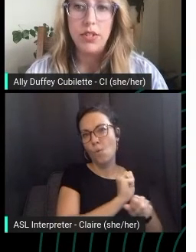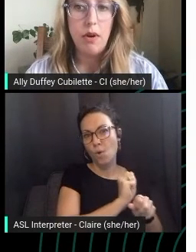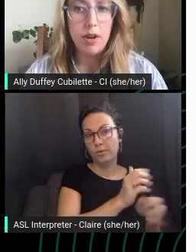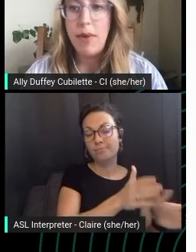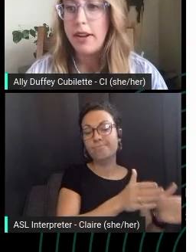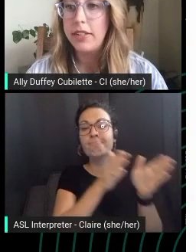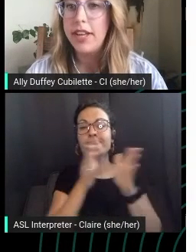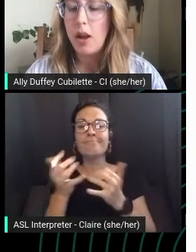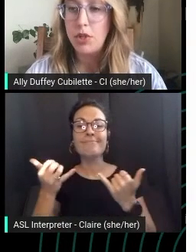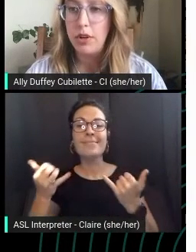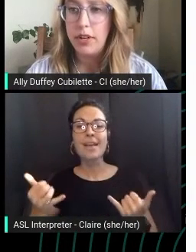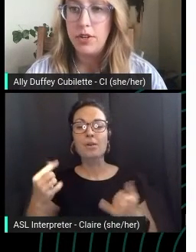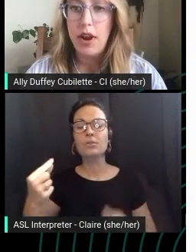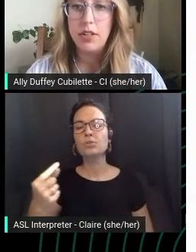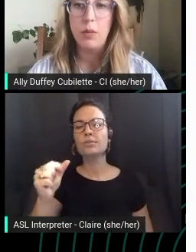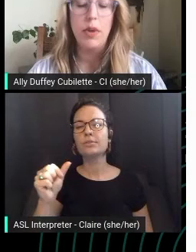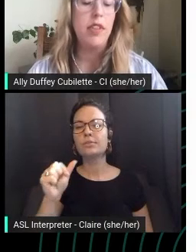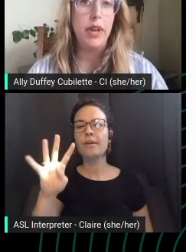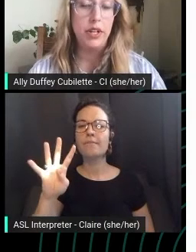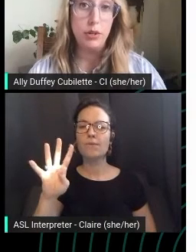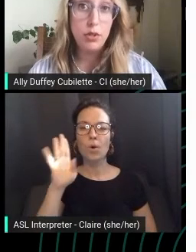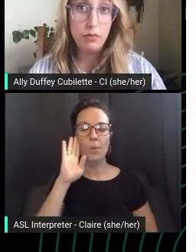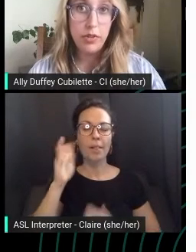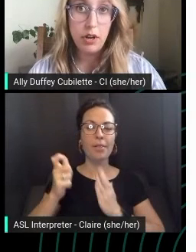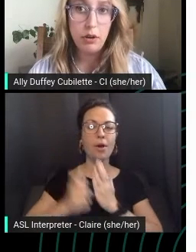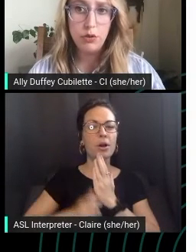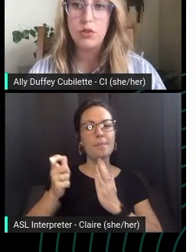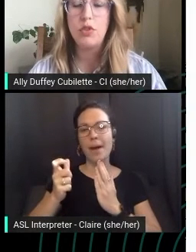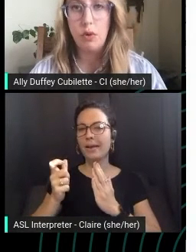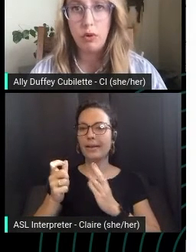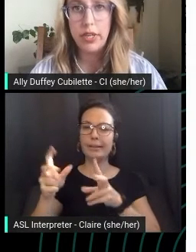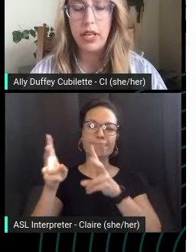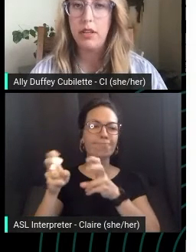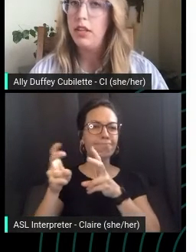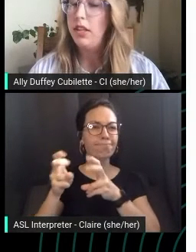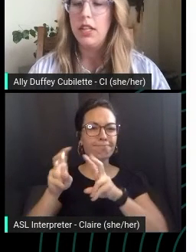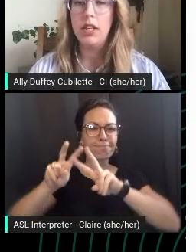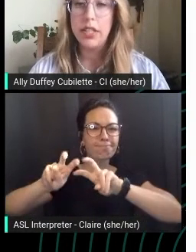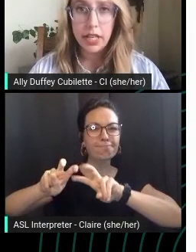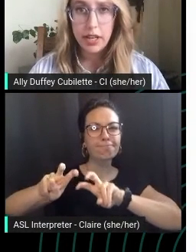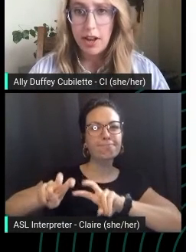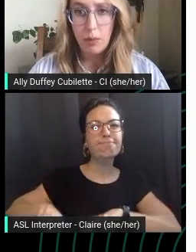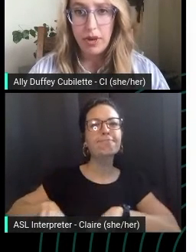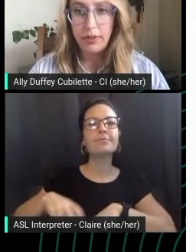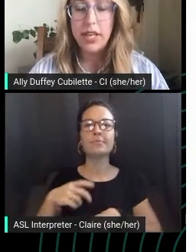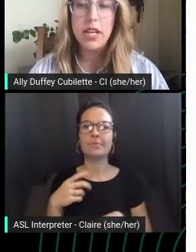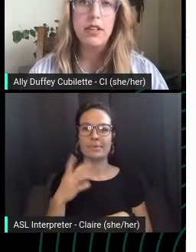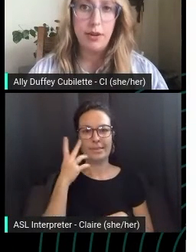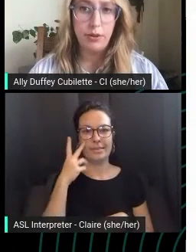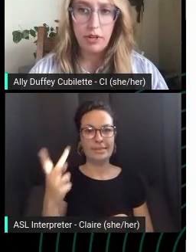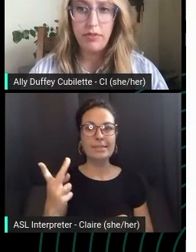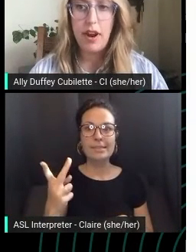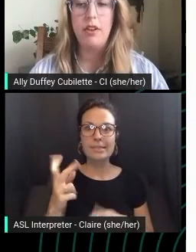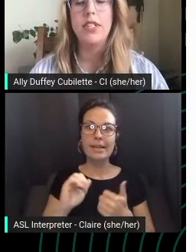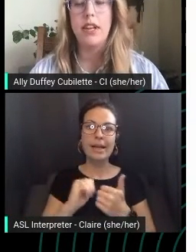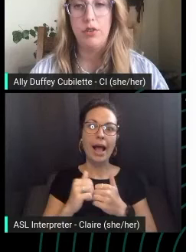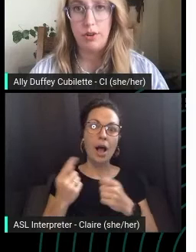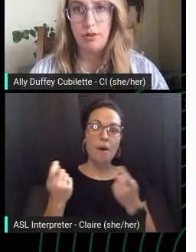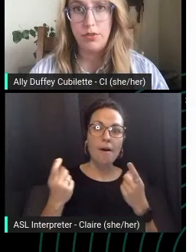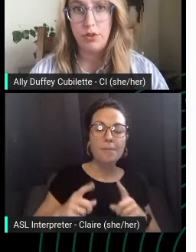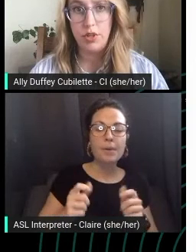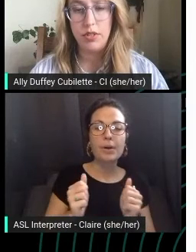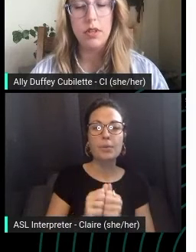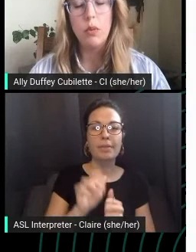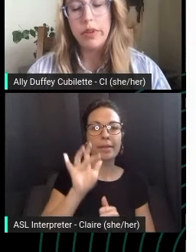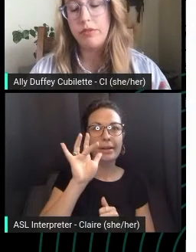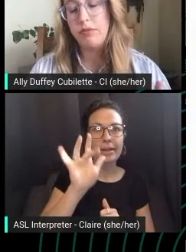will also automatically capture interacting with embedded YouTube videos, scrolling, clicking an outbound link, downloading files, and